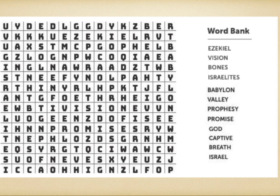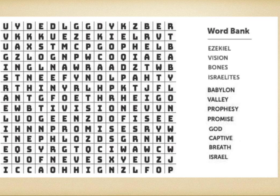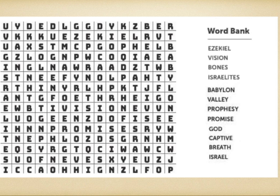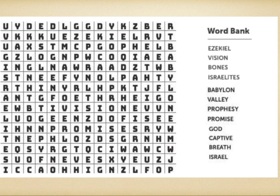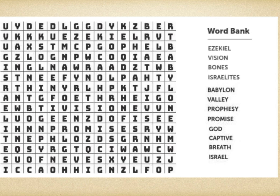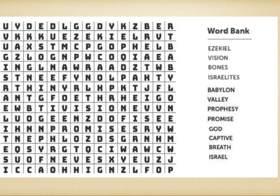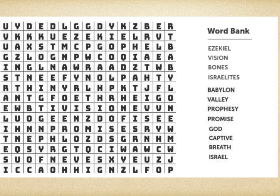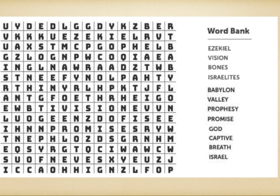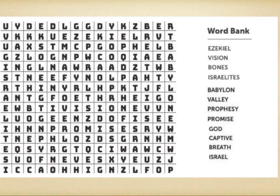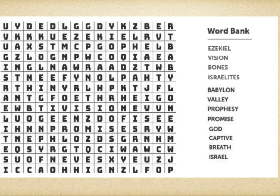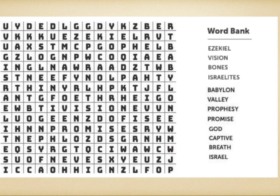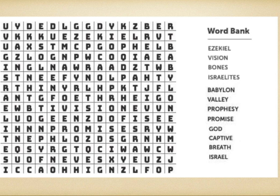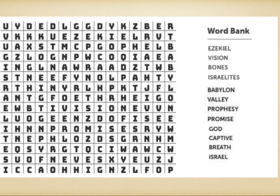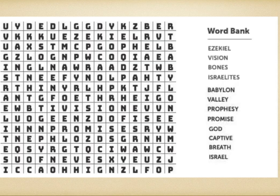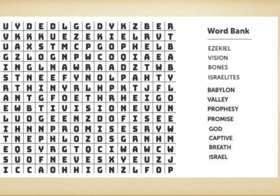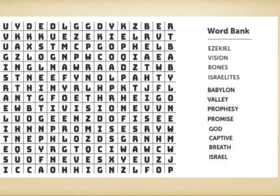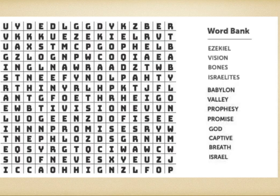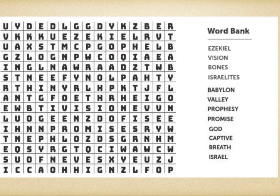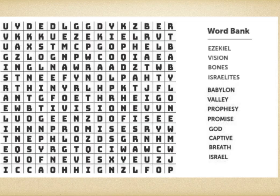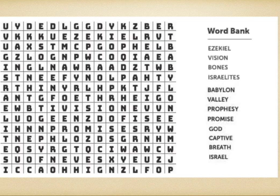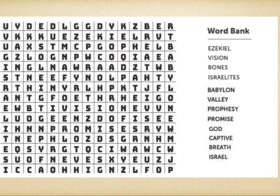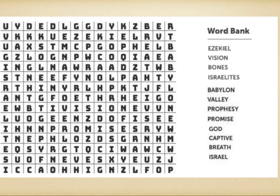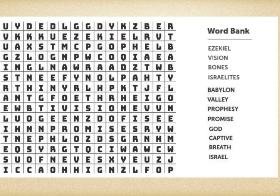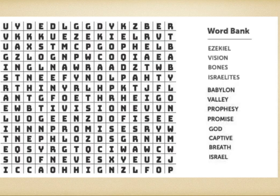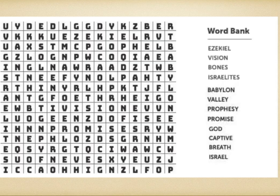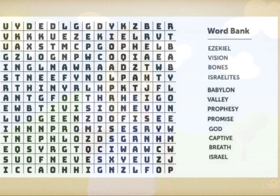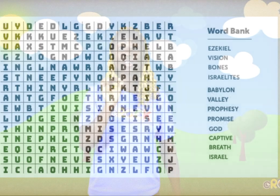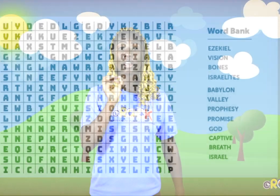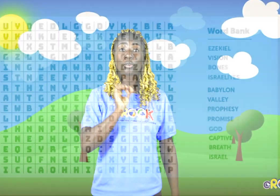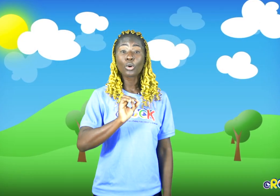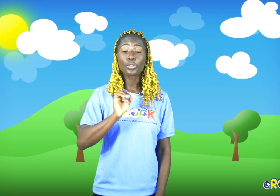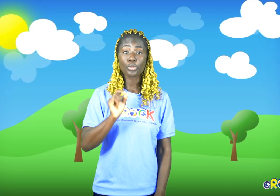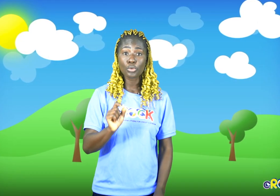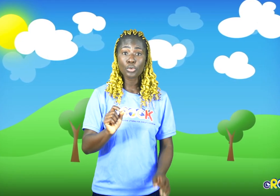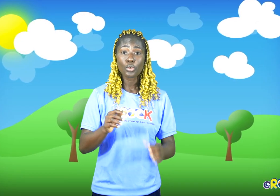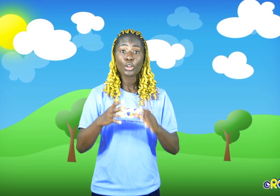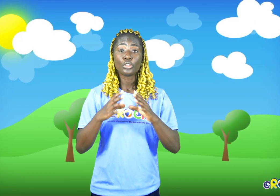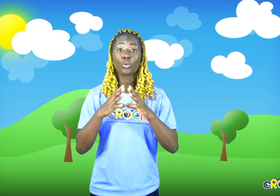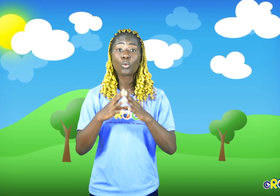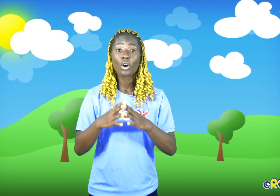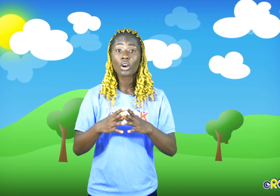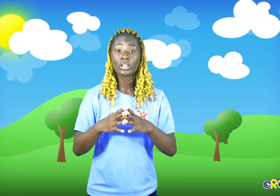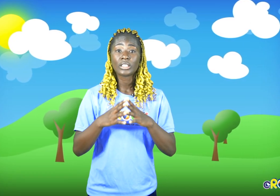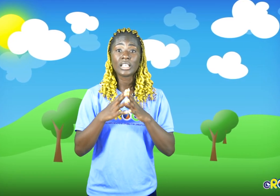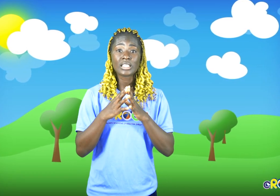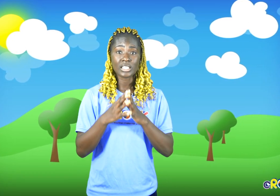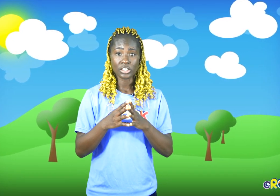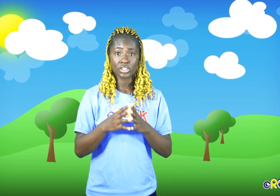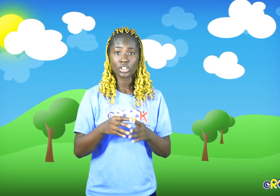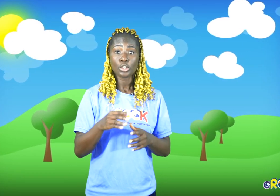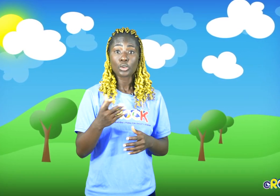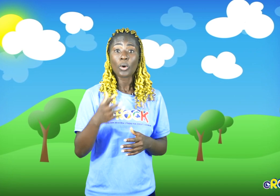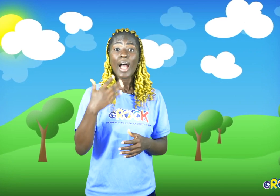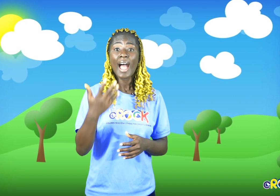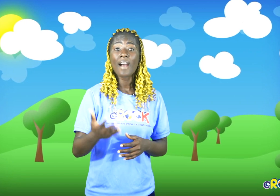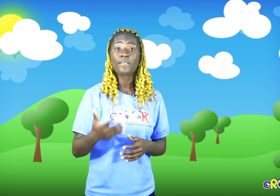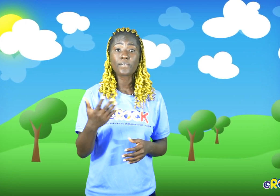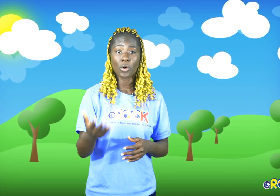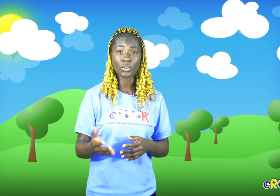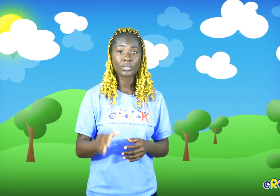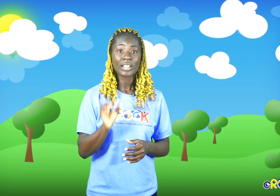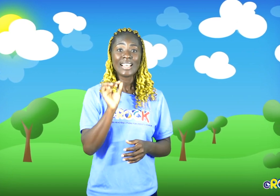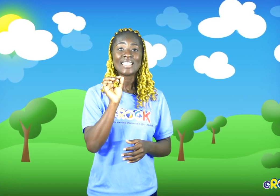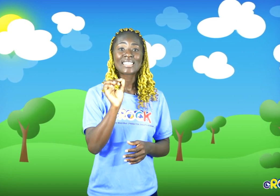on the screen. And if you have the hard copy, you can go through the word search. So